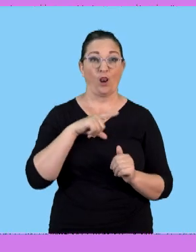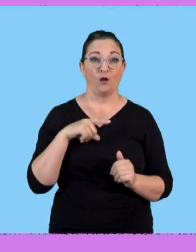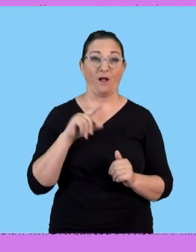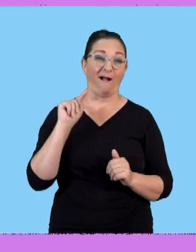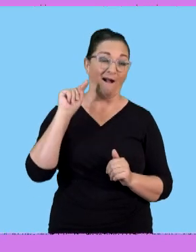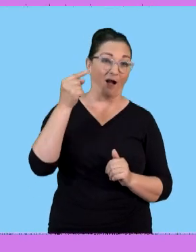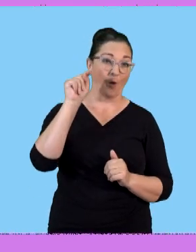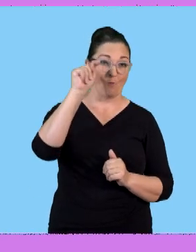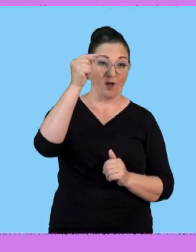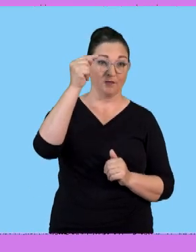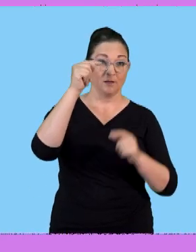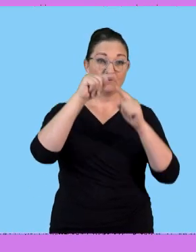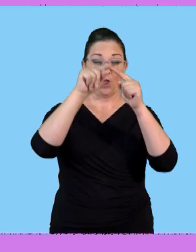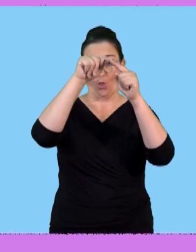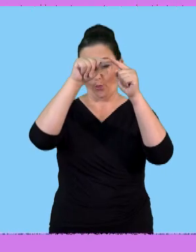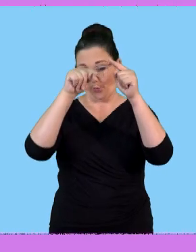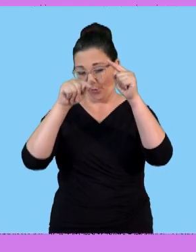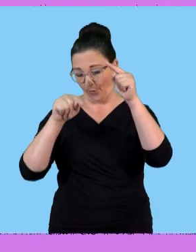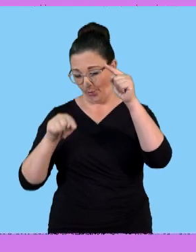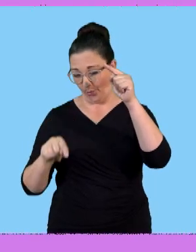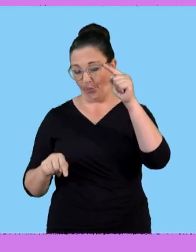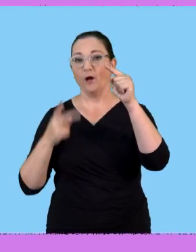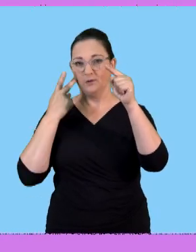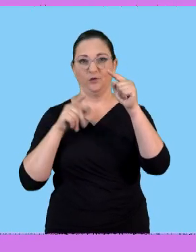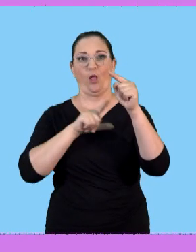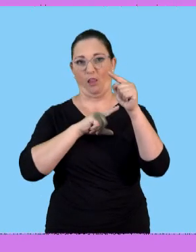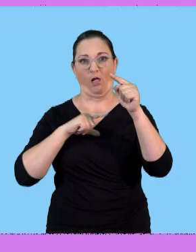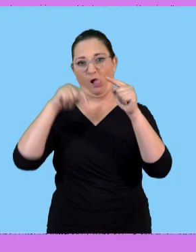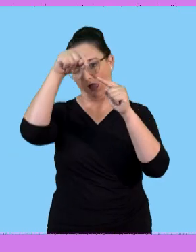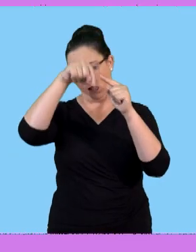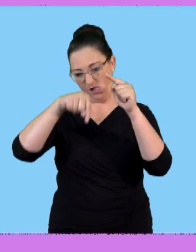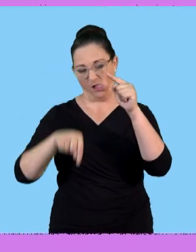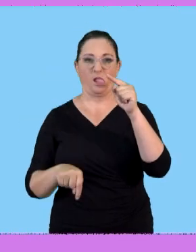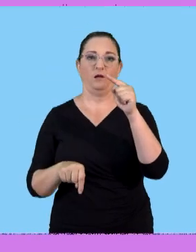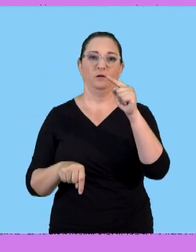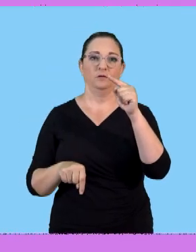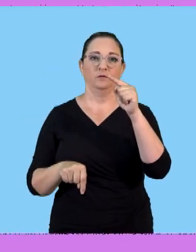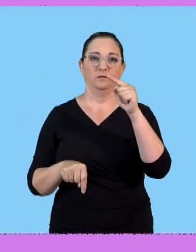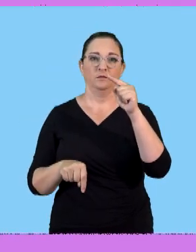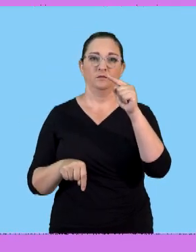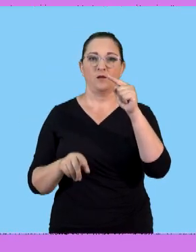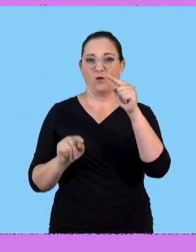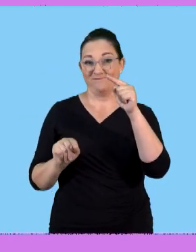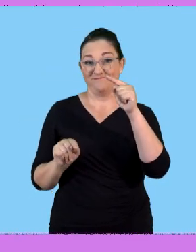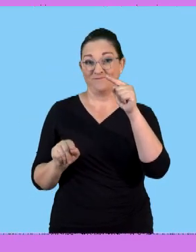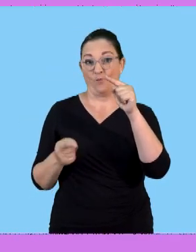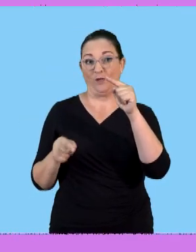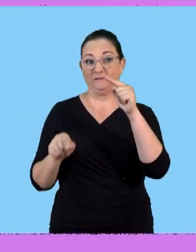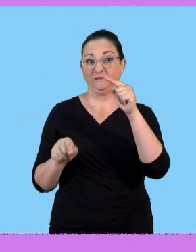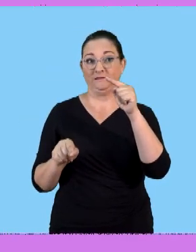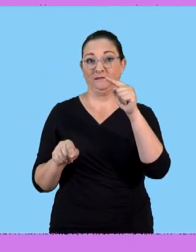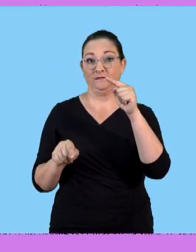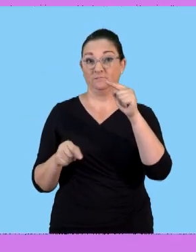that's the highest point, and I can see this will definitely be the longest downhill all the way to this point